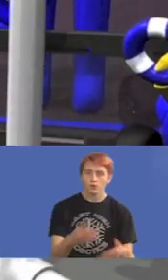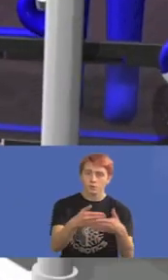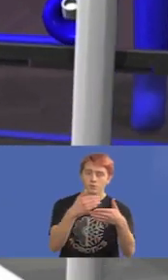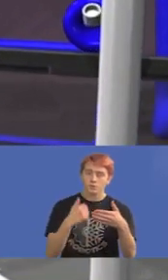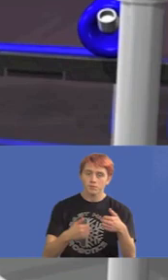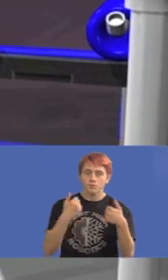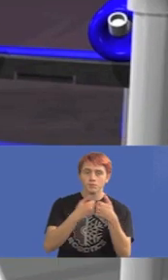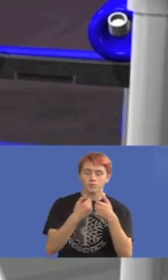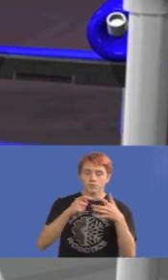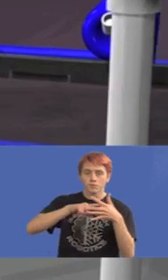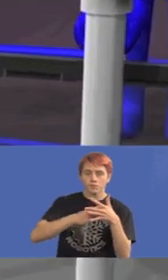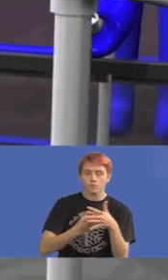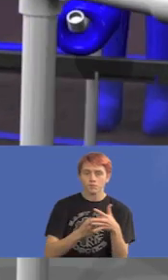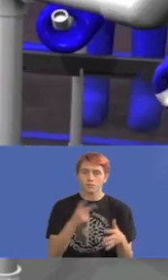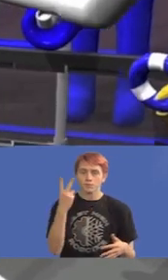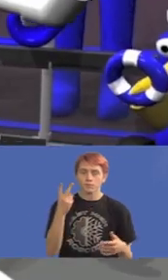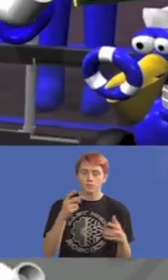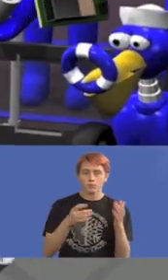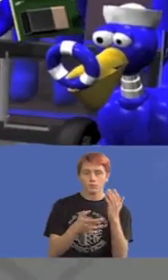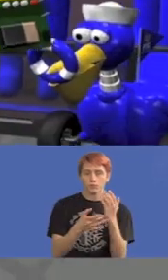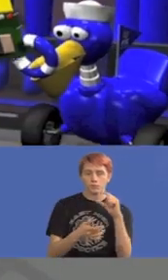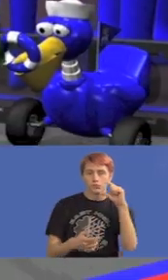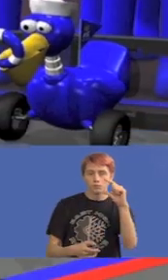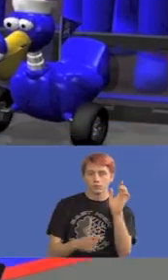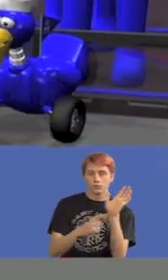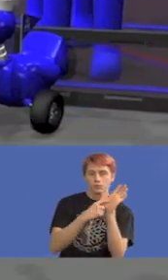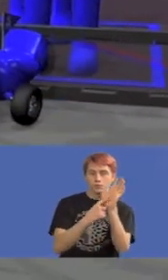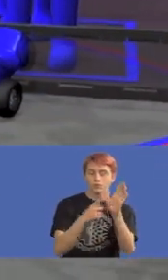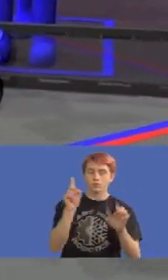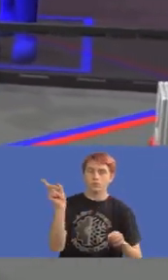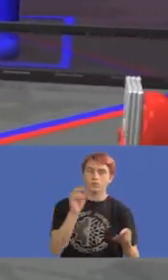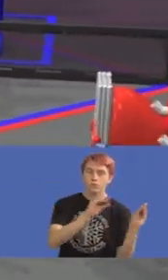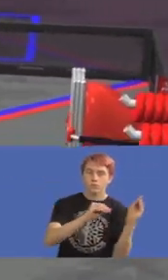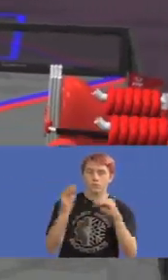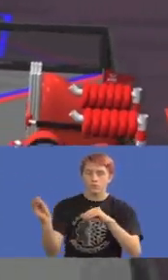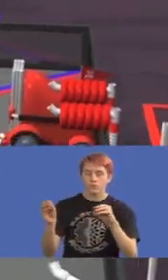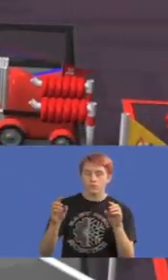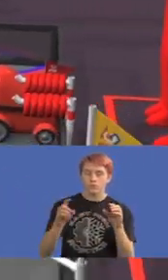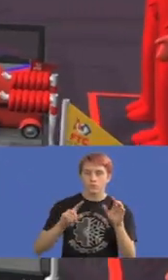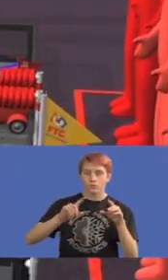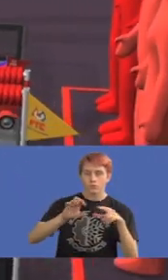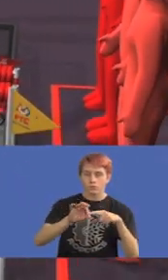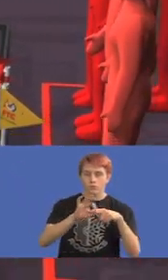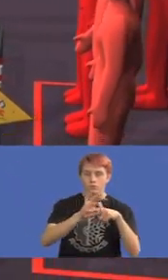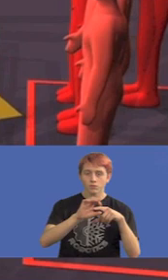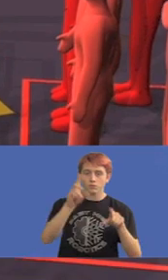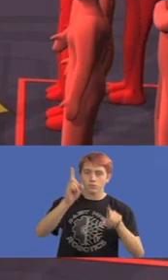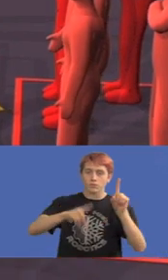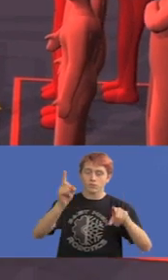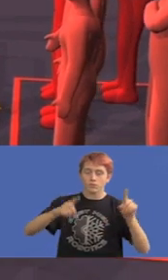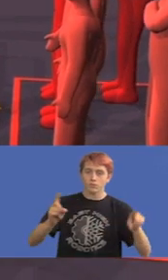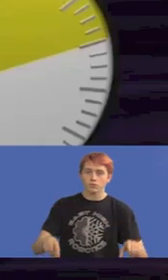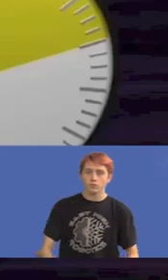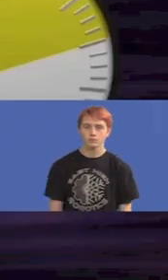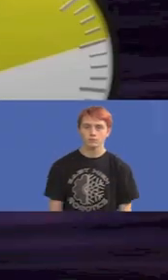And just before the match begins, two infrared navigation beacons are hung on randomly selected rack